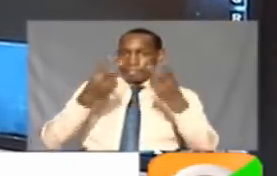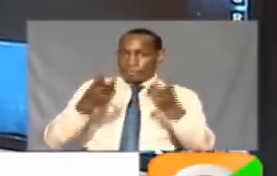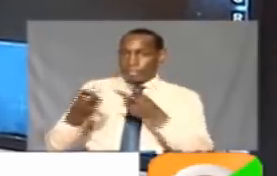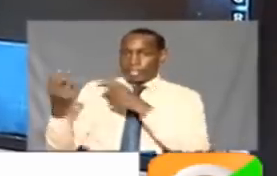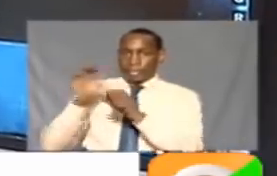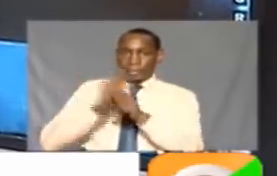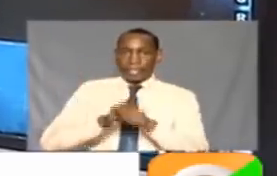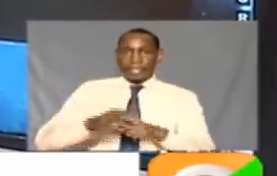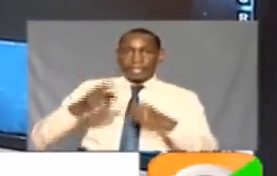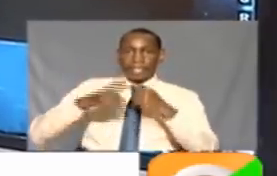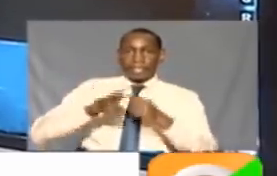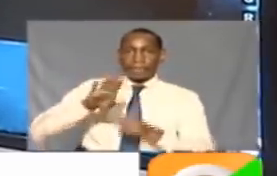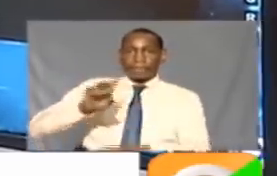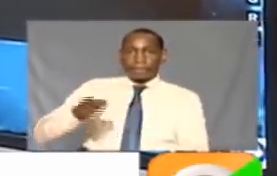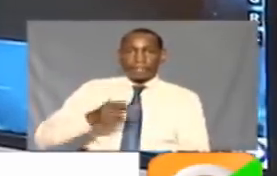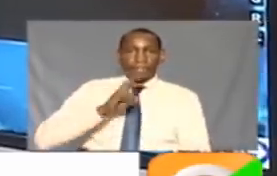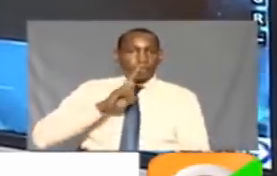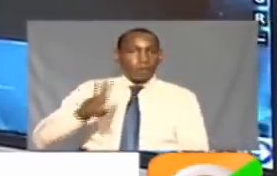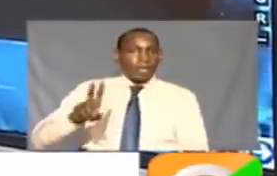majority,